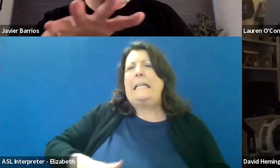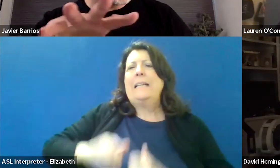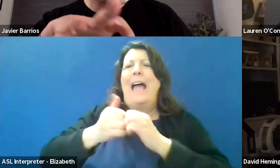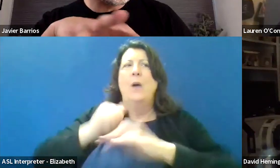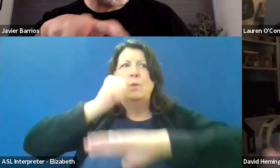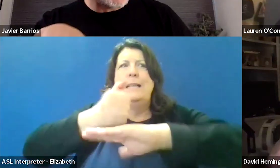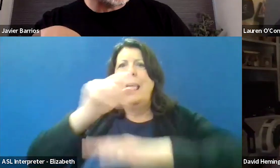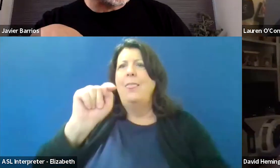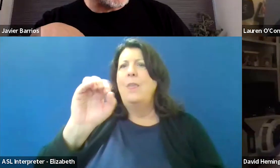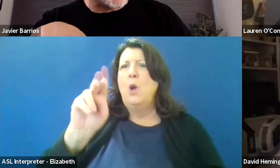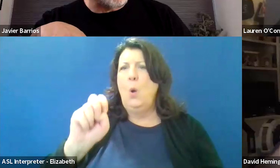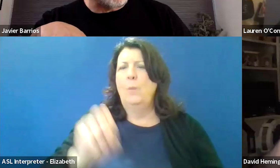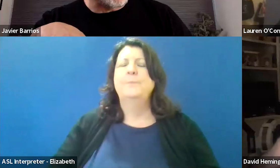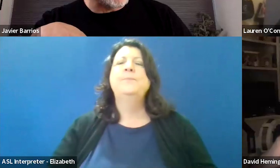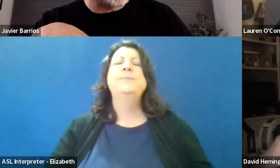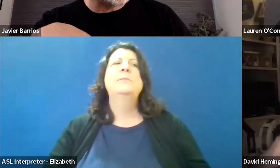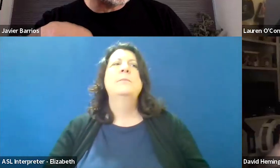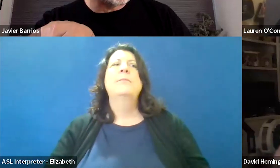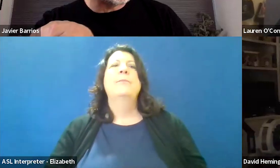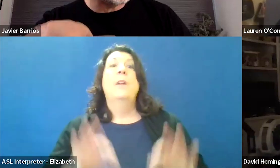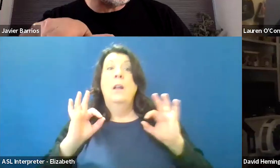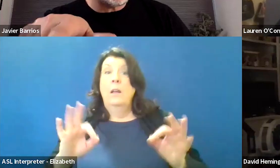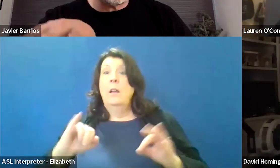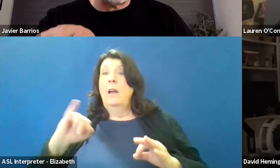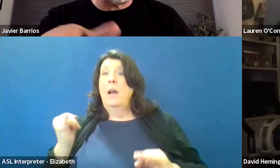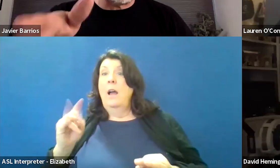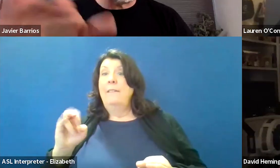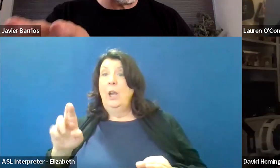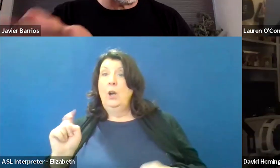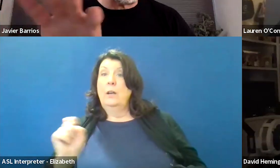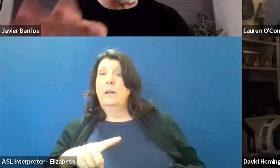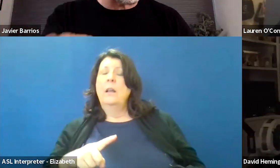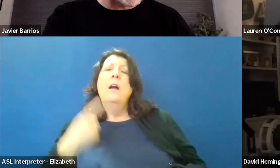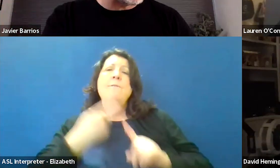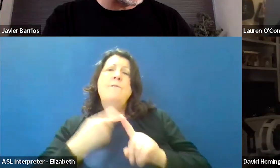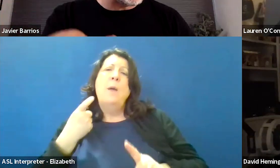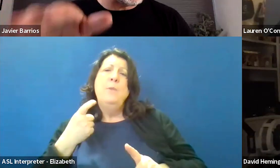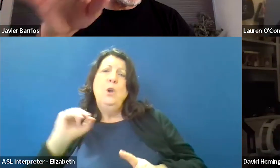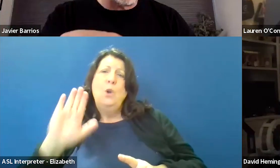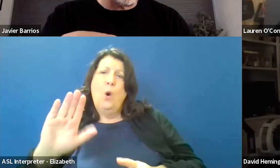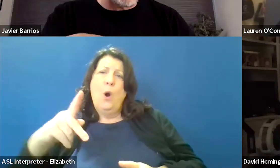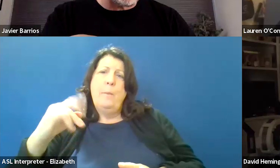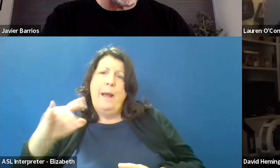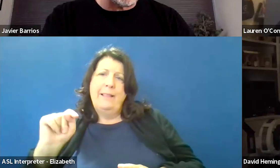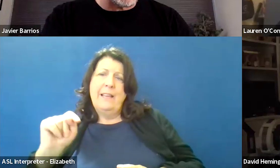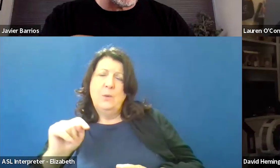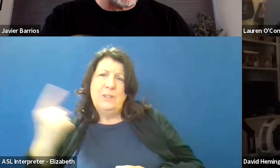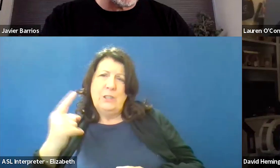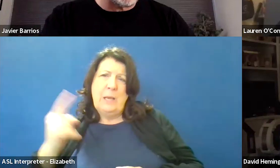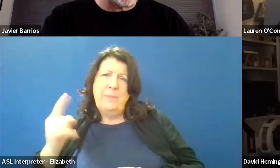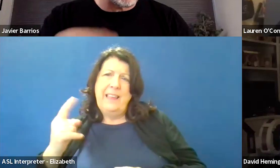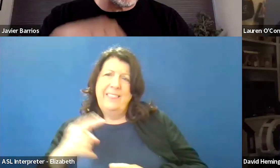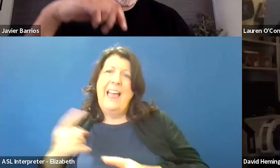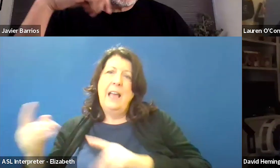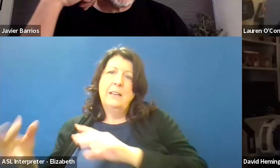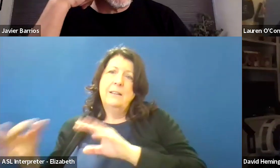And so from your pilot, was there something that found its way from your pilot into this prep school